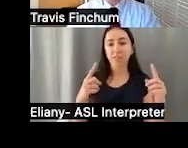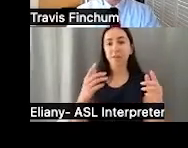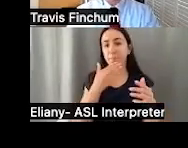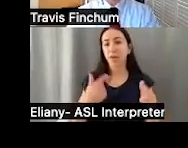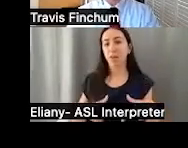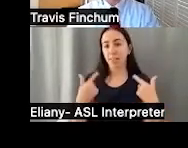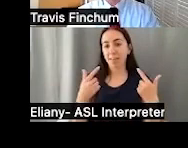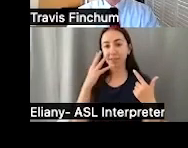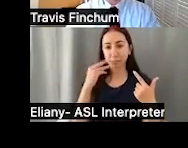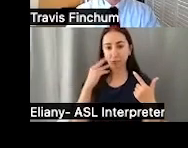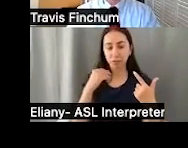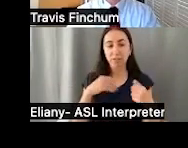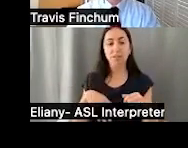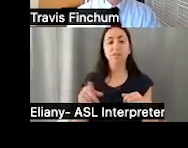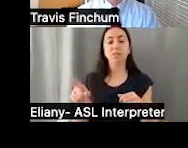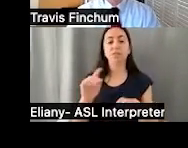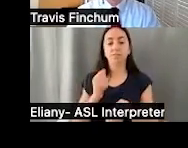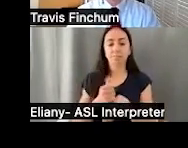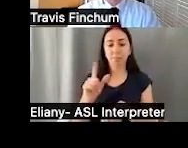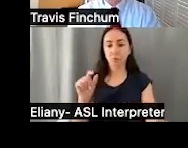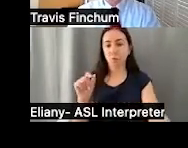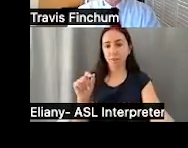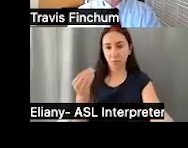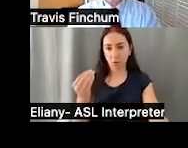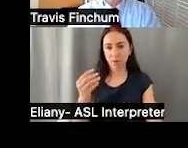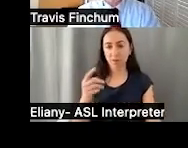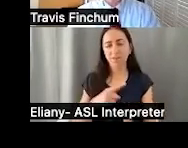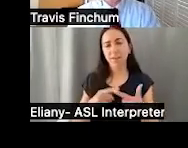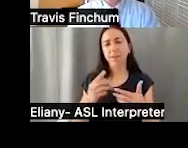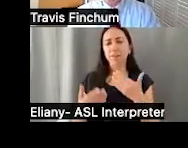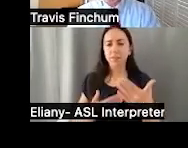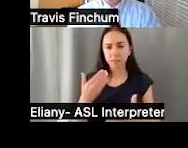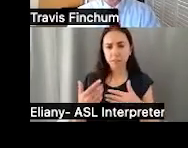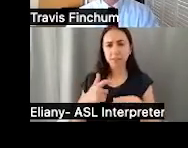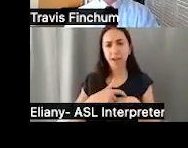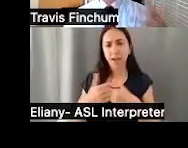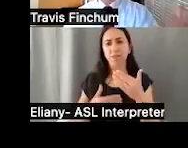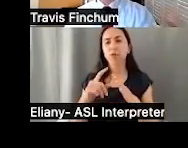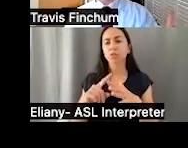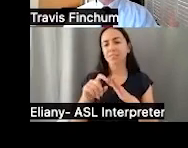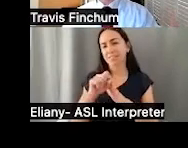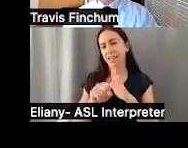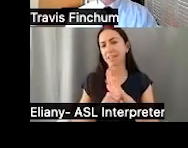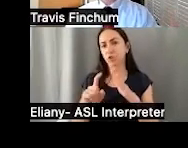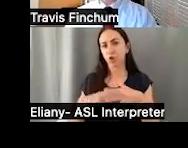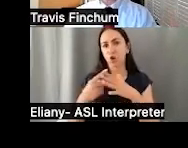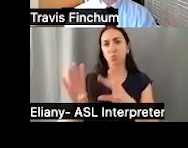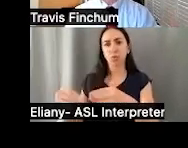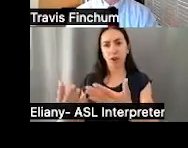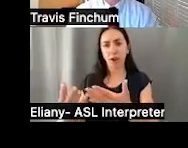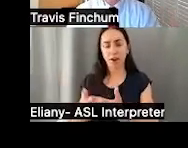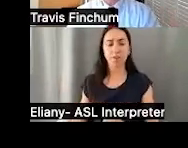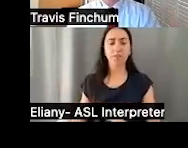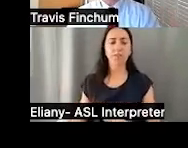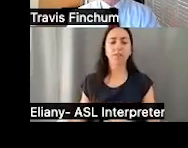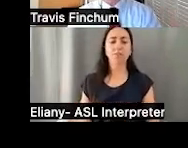in 2014, and it took a little while for the states to get ramped up because they're administered at the state